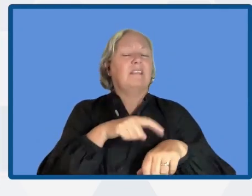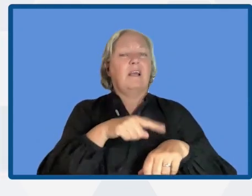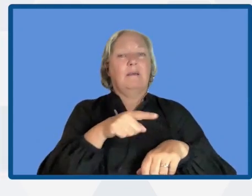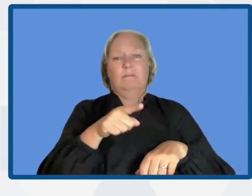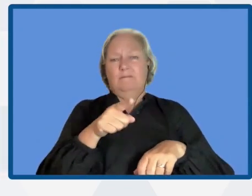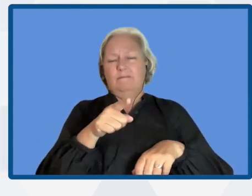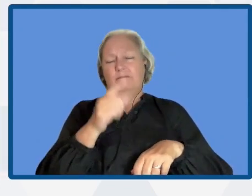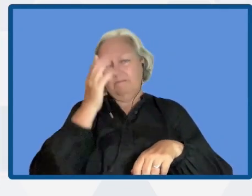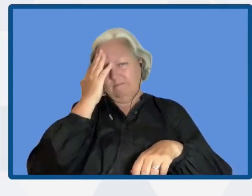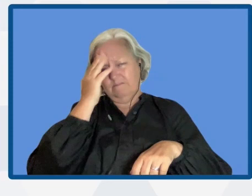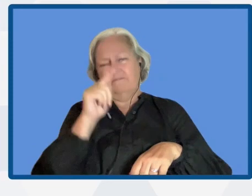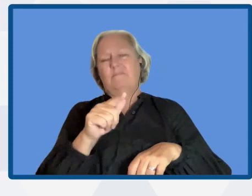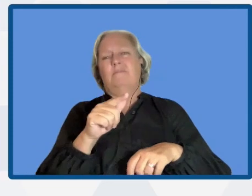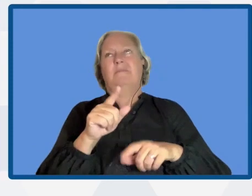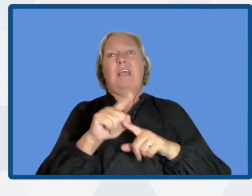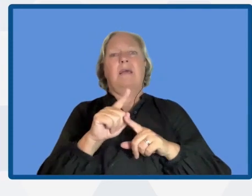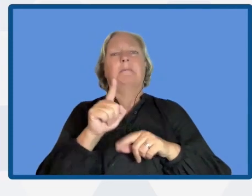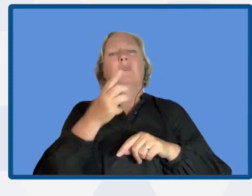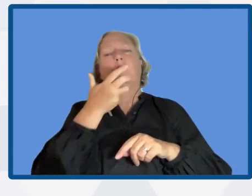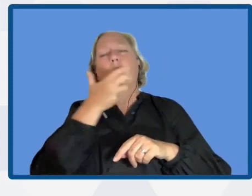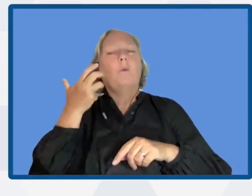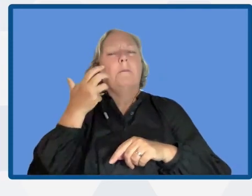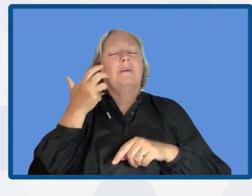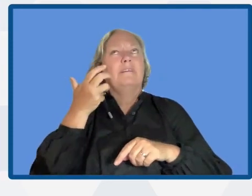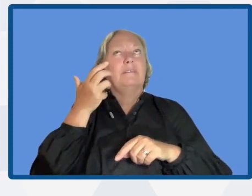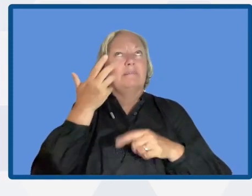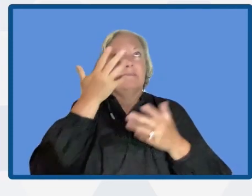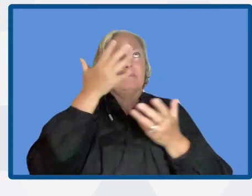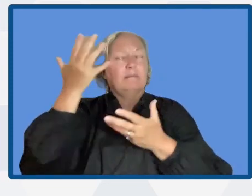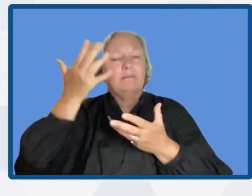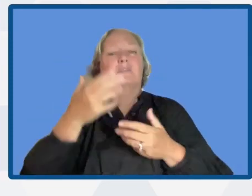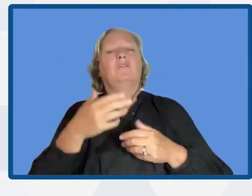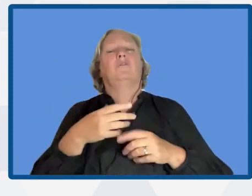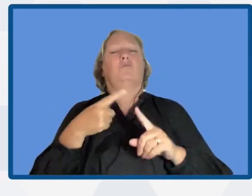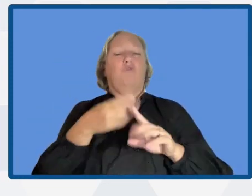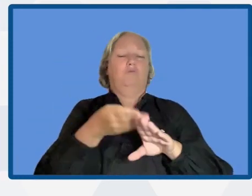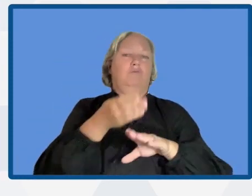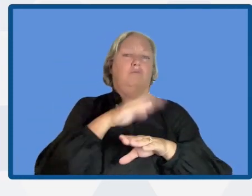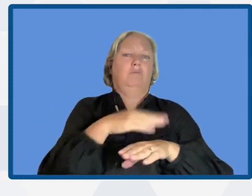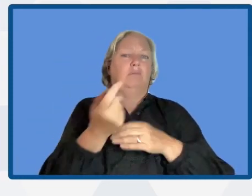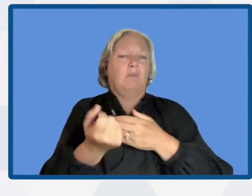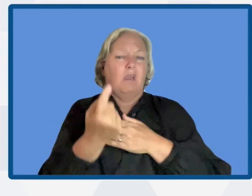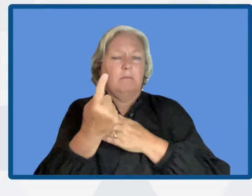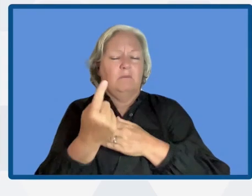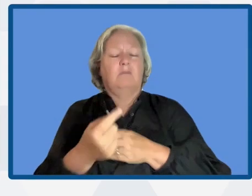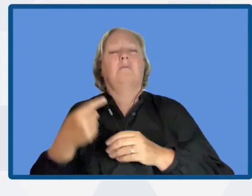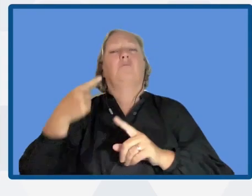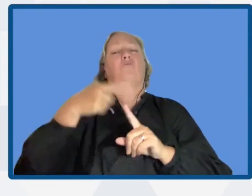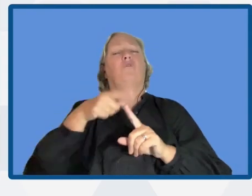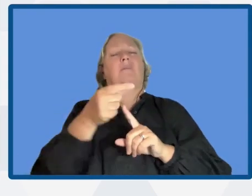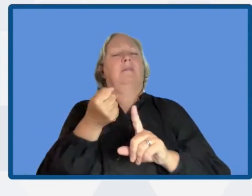a warning and before the occurrence and the impact, whether we are talking